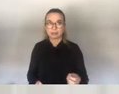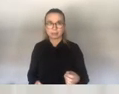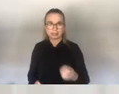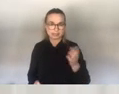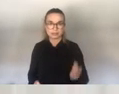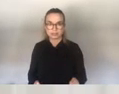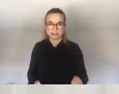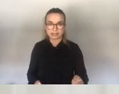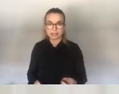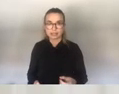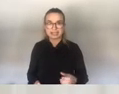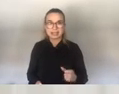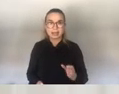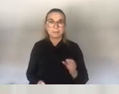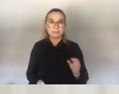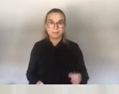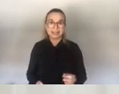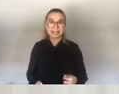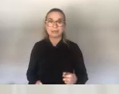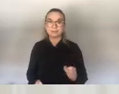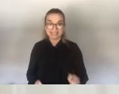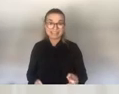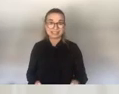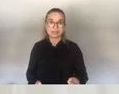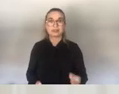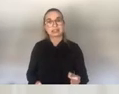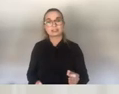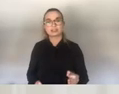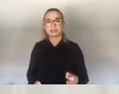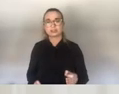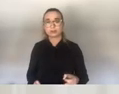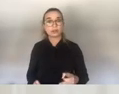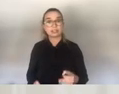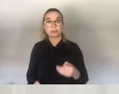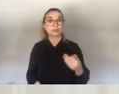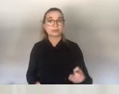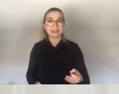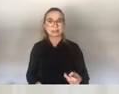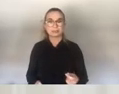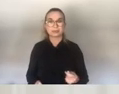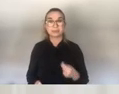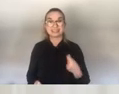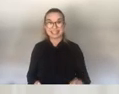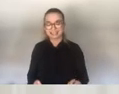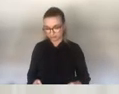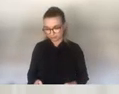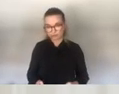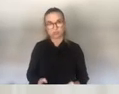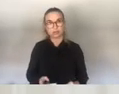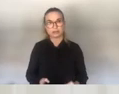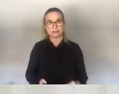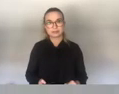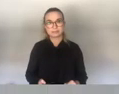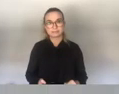therapy capabilities, as you can see here, making it easier for clinicians not only to attract, but also maintain